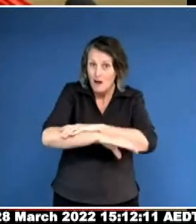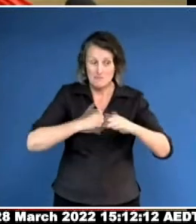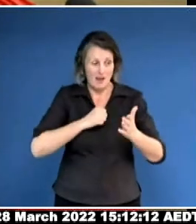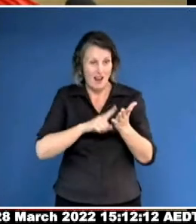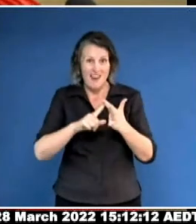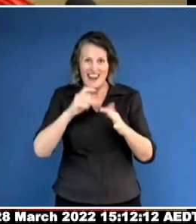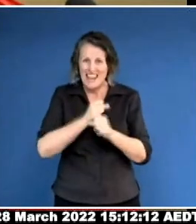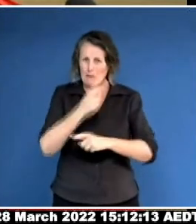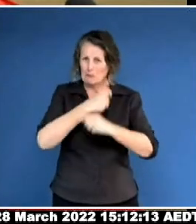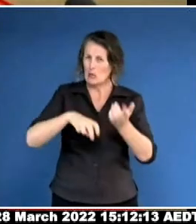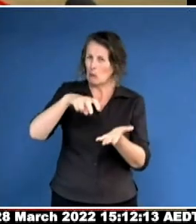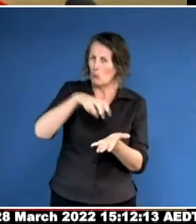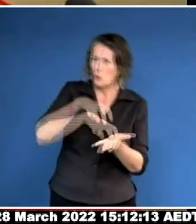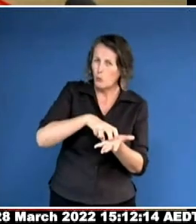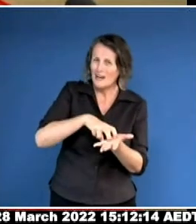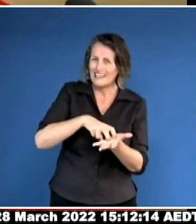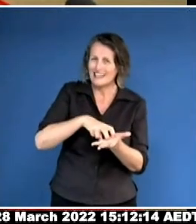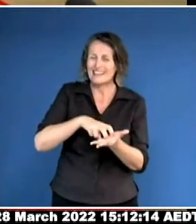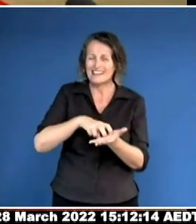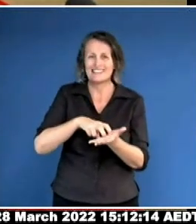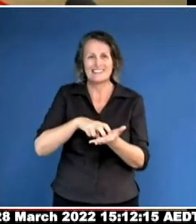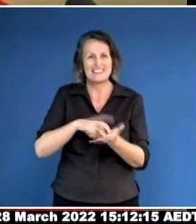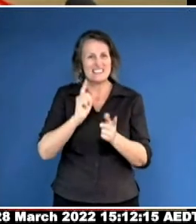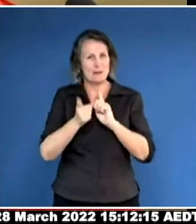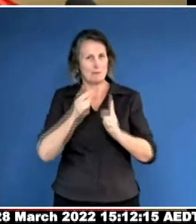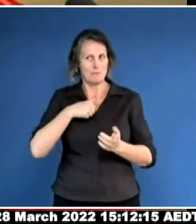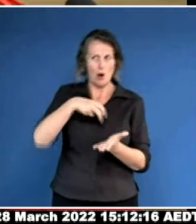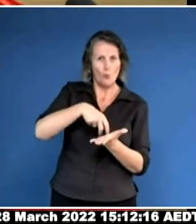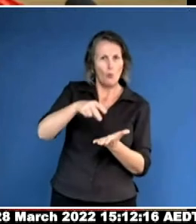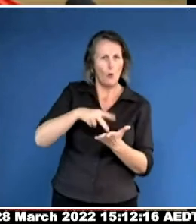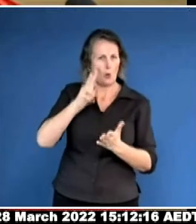living tasks, and I didn't want people to see me or to stare at me.